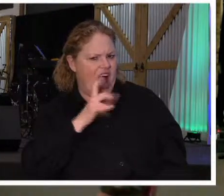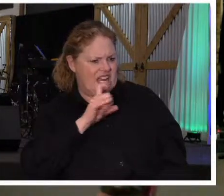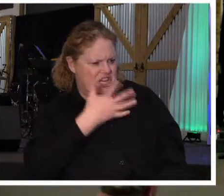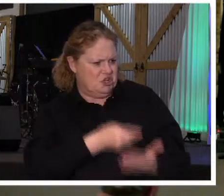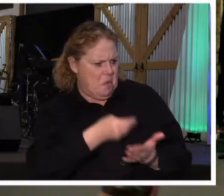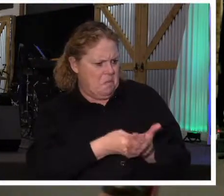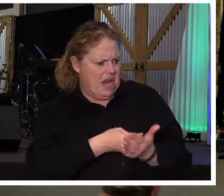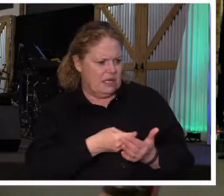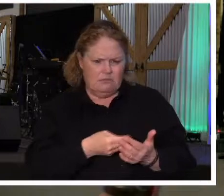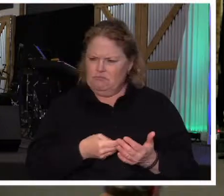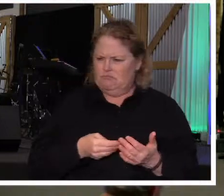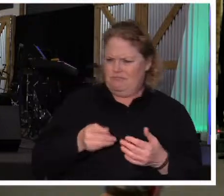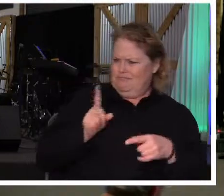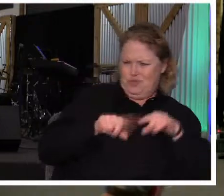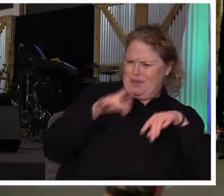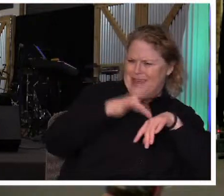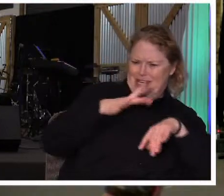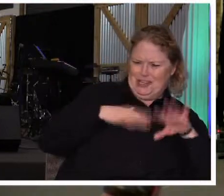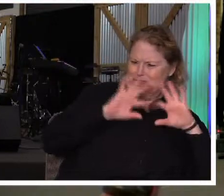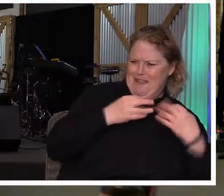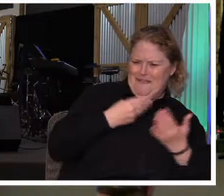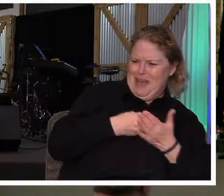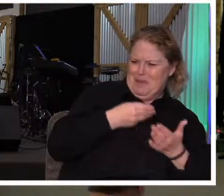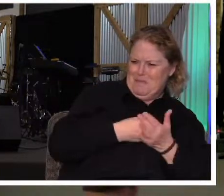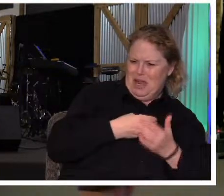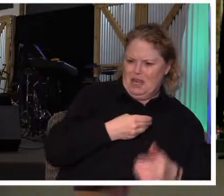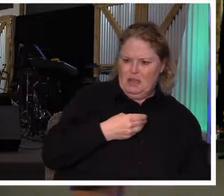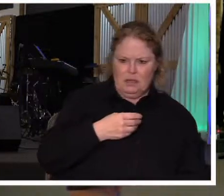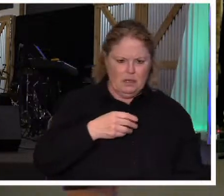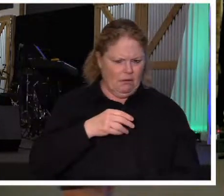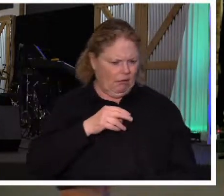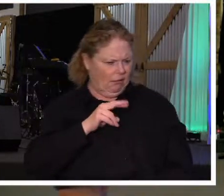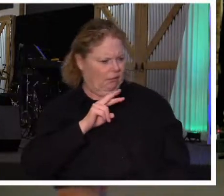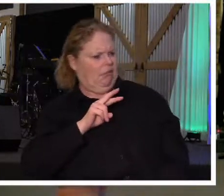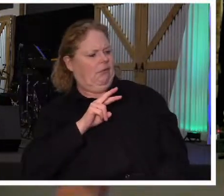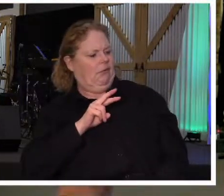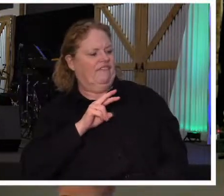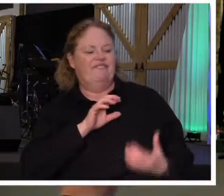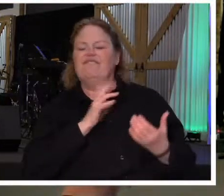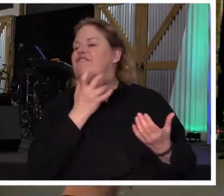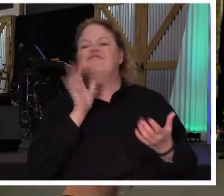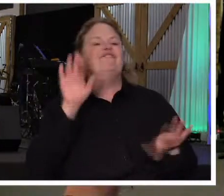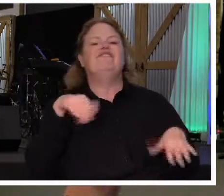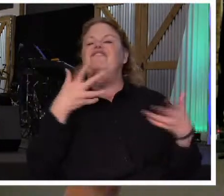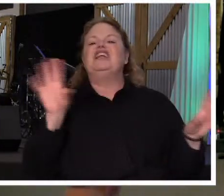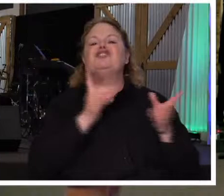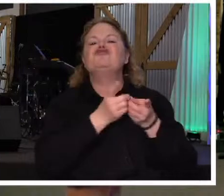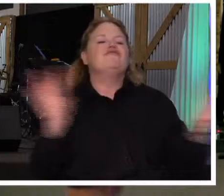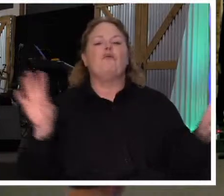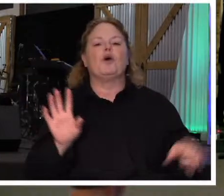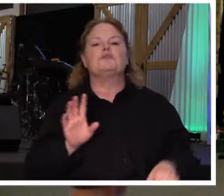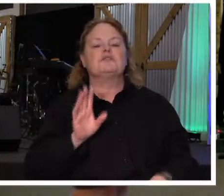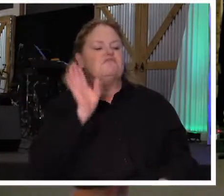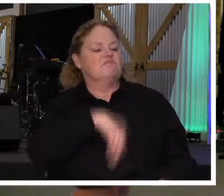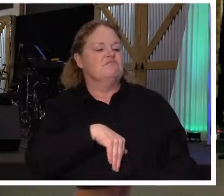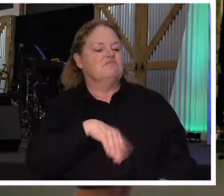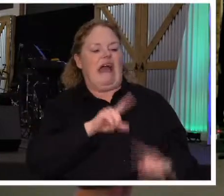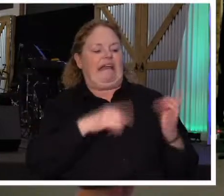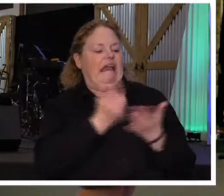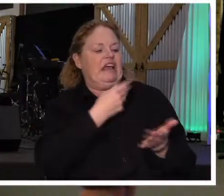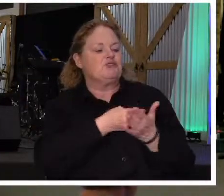get their hands on your family money. And so in discovering that, they look at you and figure out you're not worth living with, and they leave